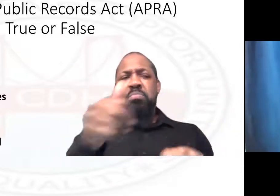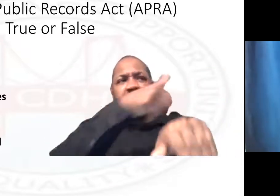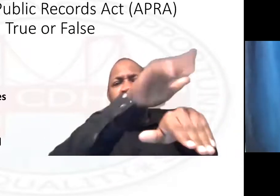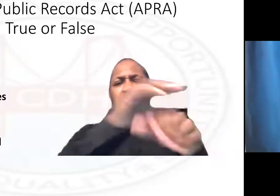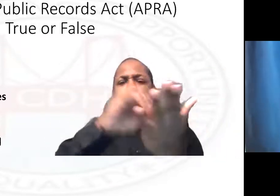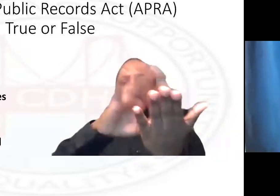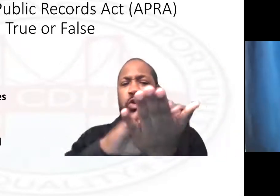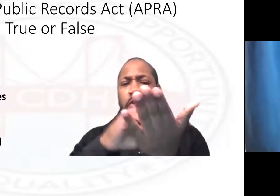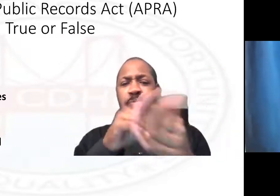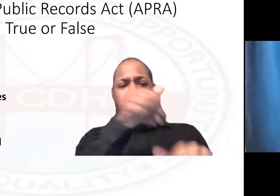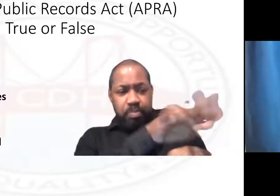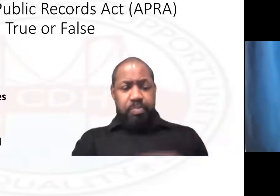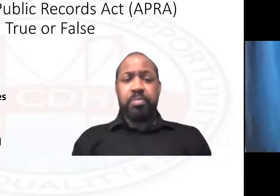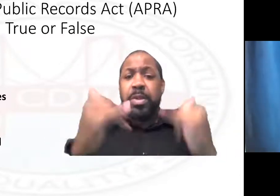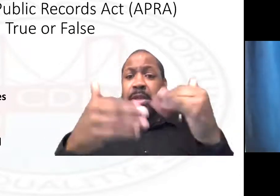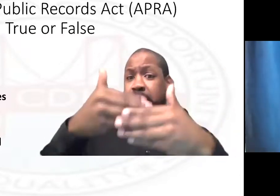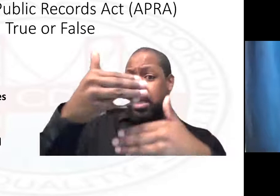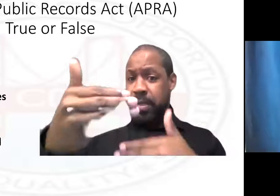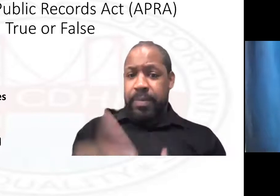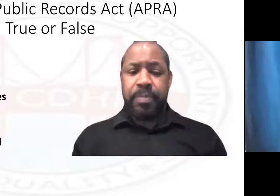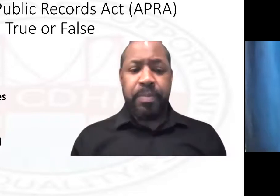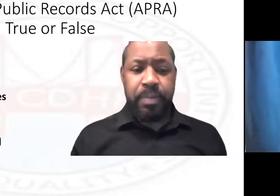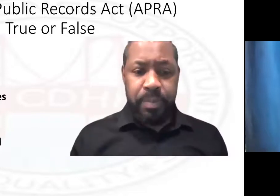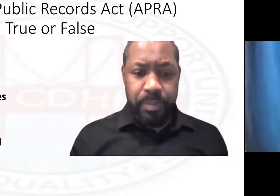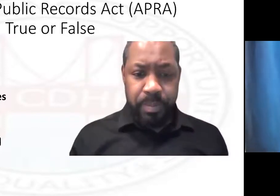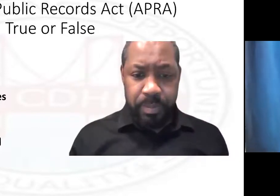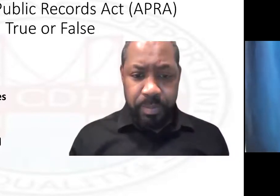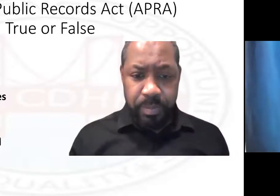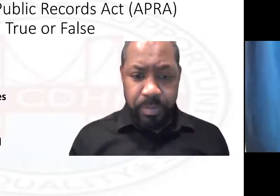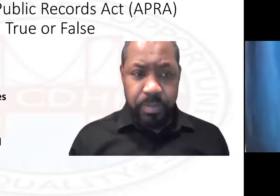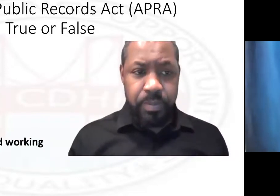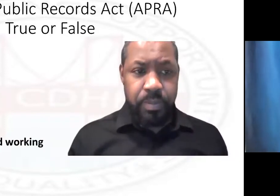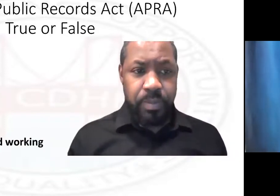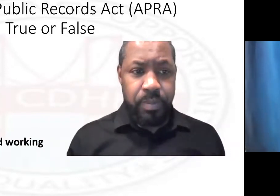that information, and according to the APRA, that information would be sent.